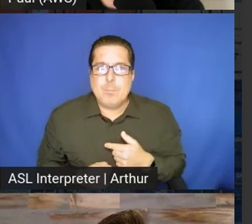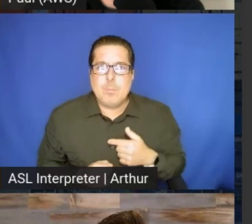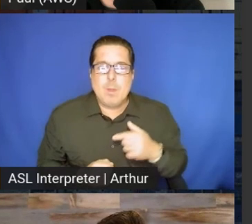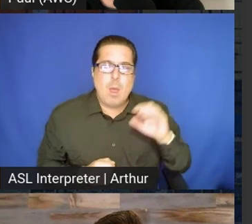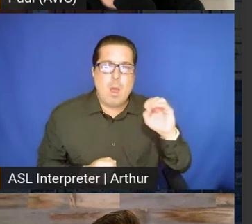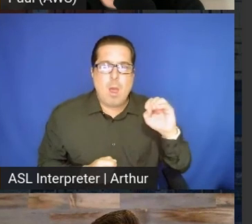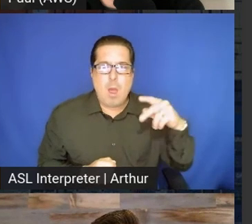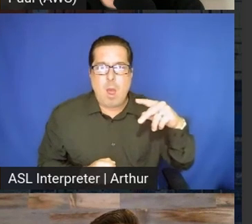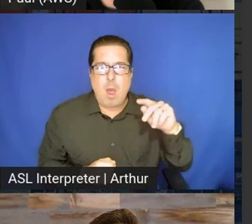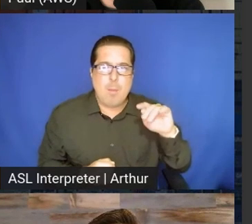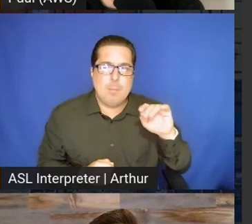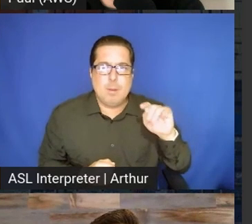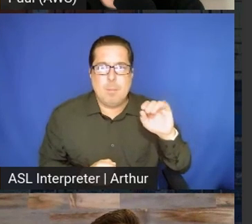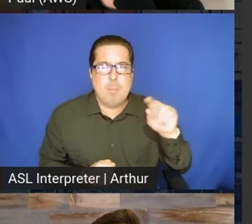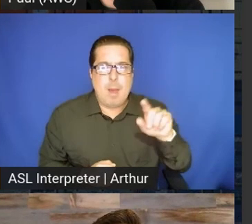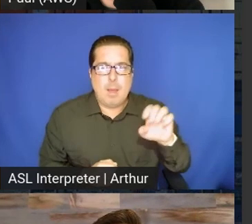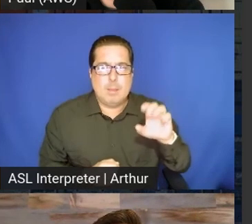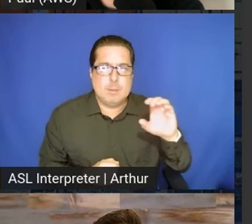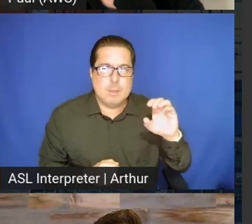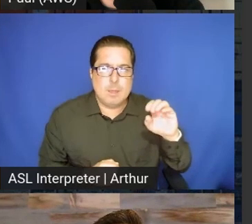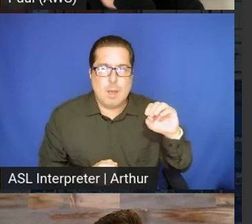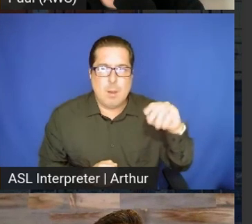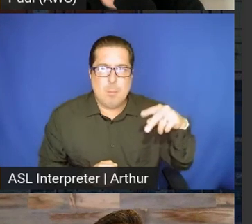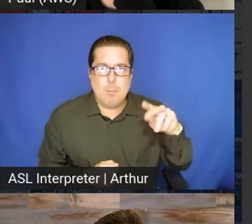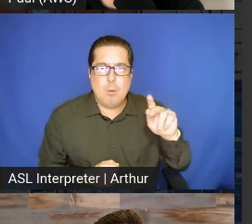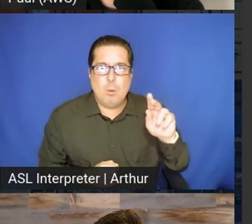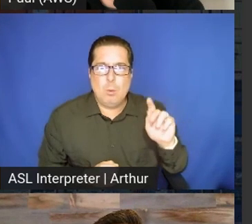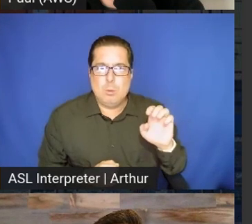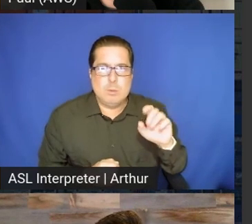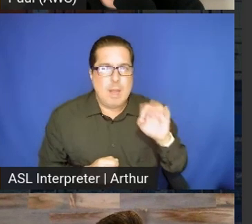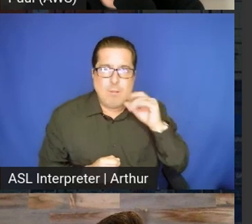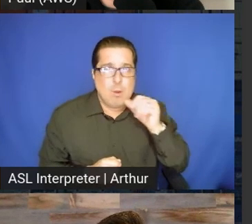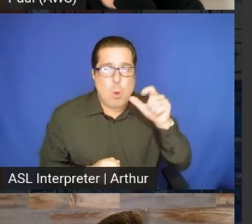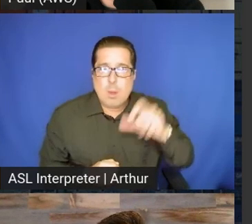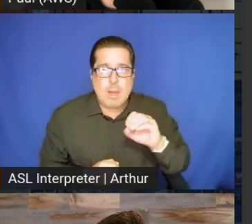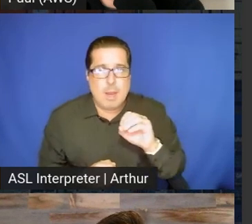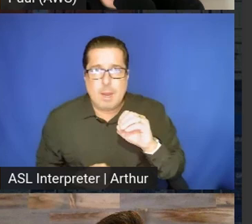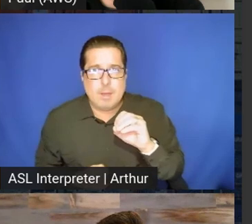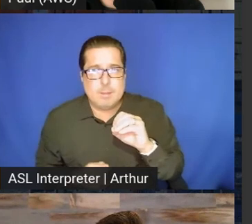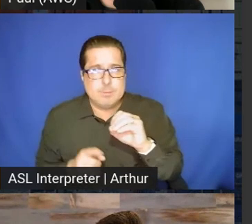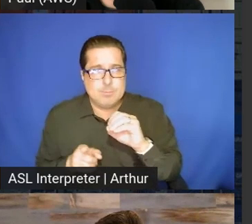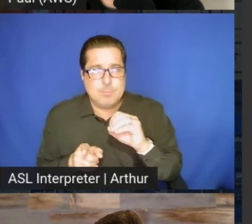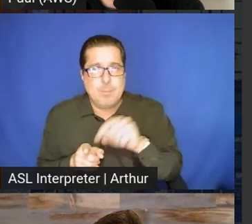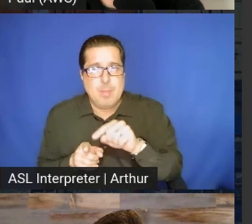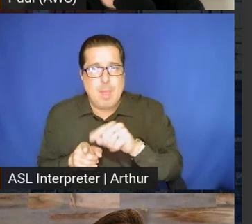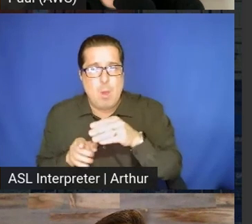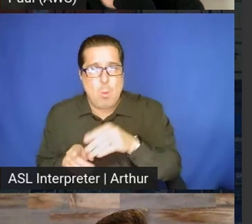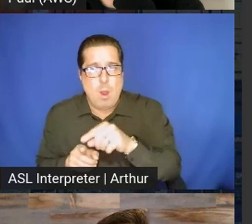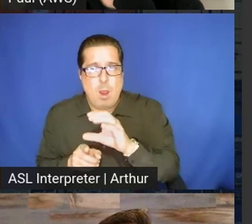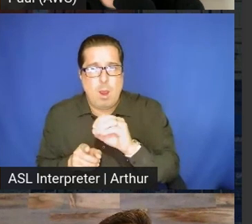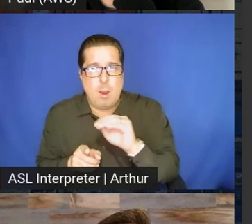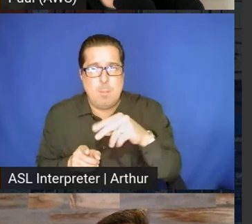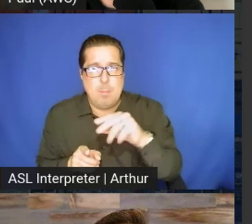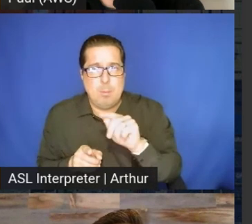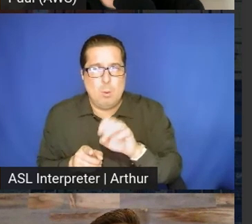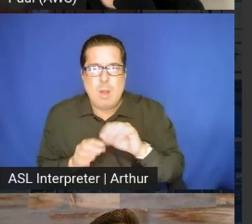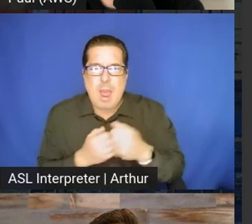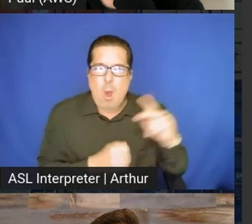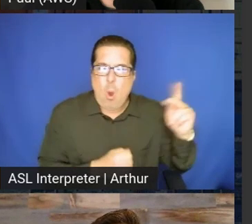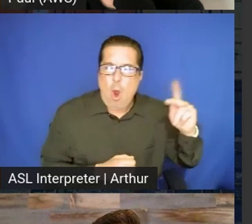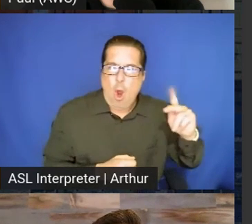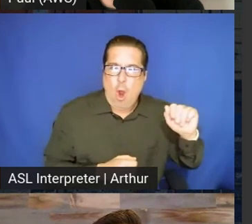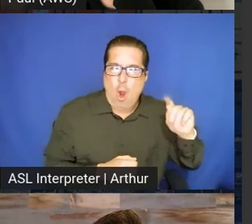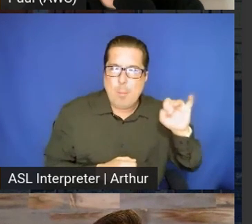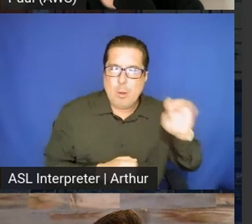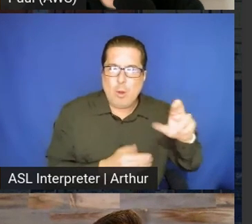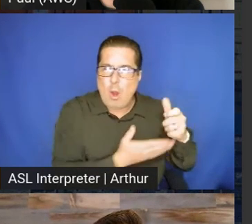then how do we, if we don't need compute, then how do we get rid of that compute? How does Karpenter help us? So here you see the provision. This is the example provision